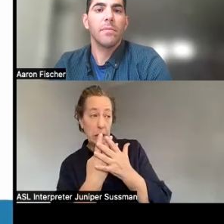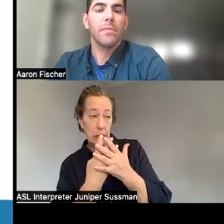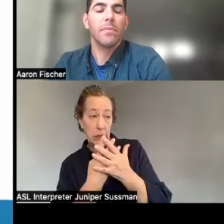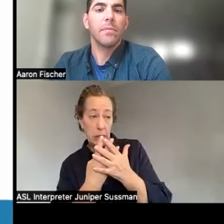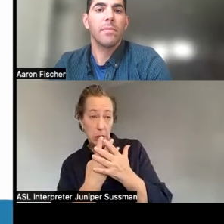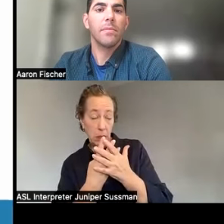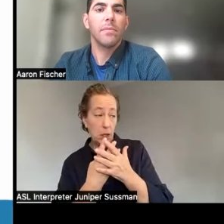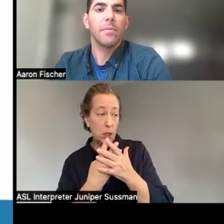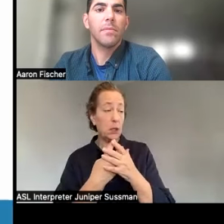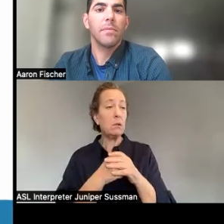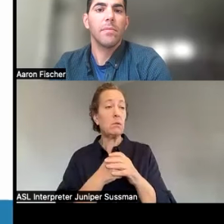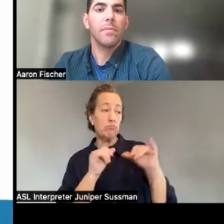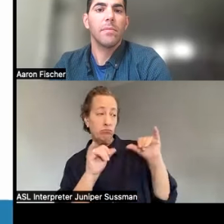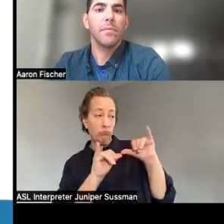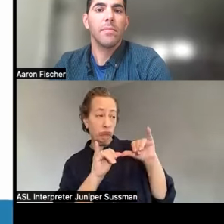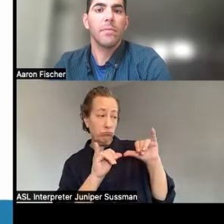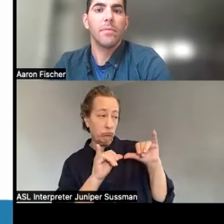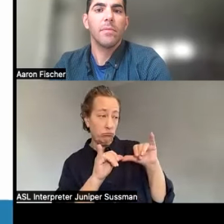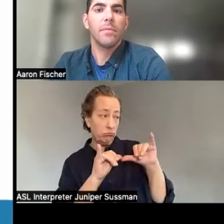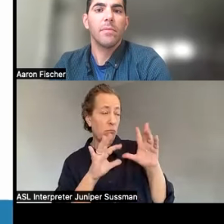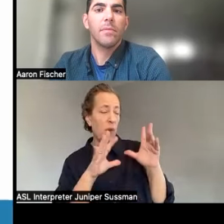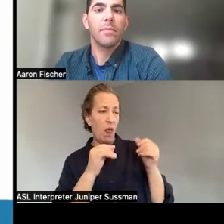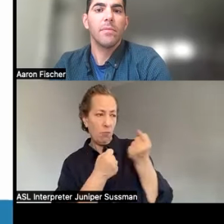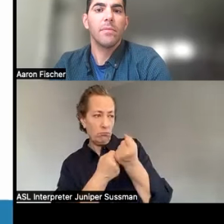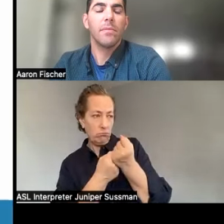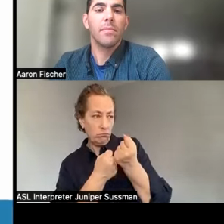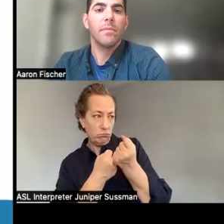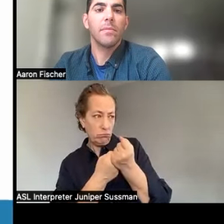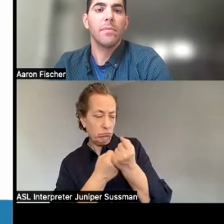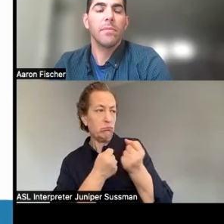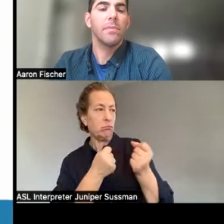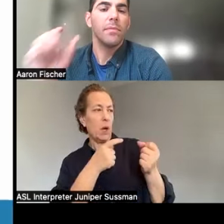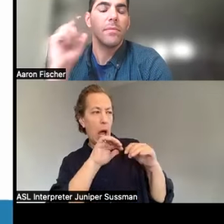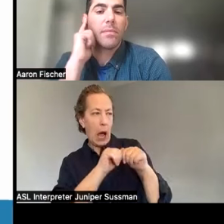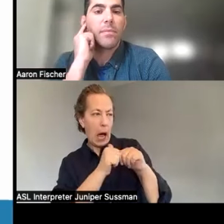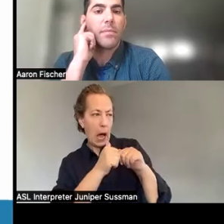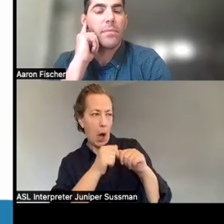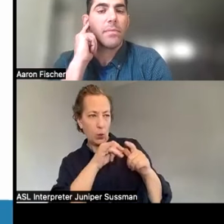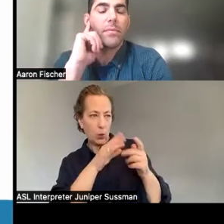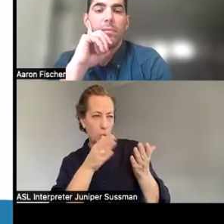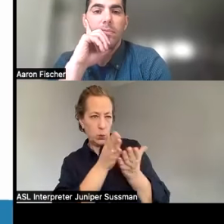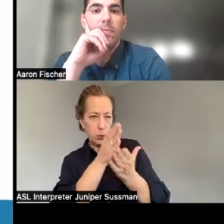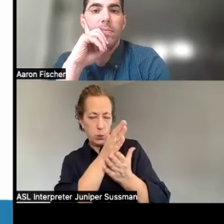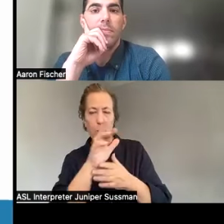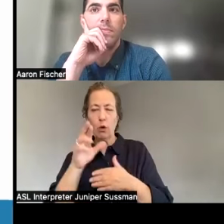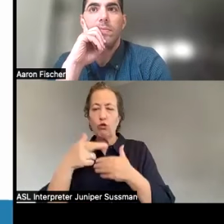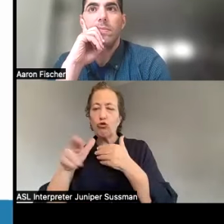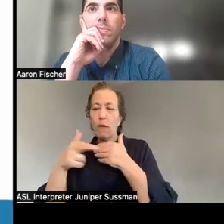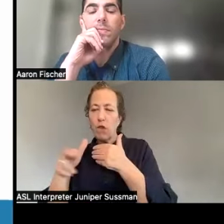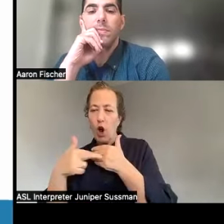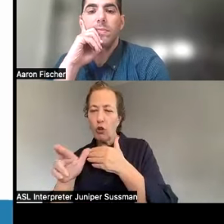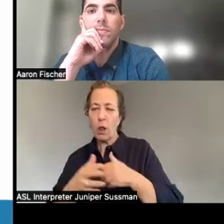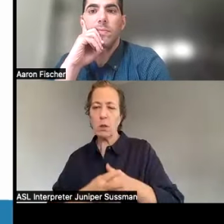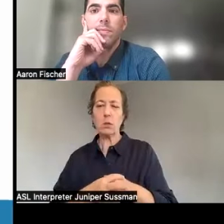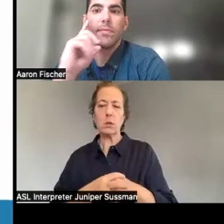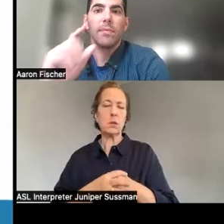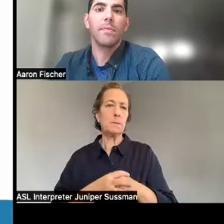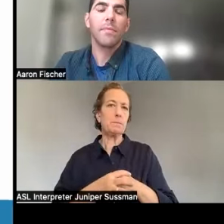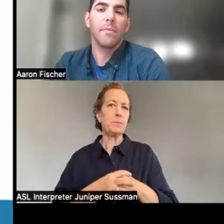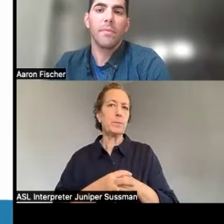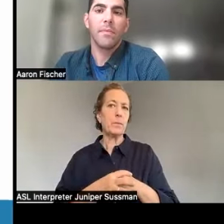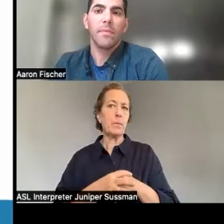and helping the patients to navigate referrals. Both providers and enabling services staff